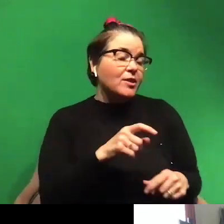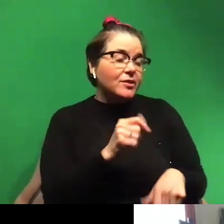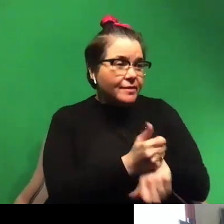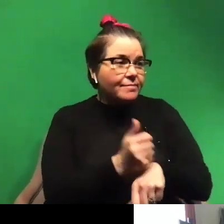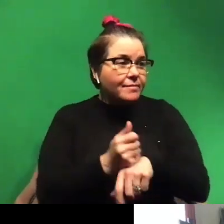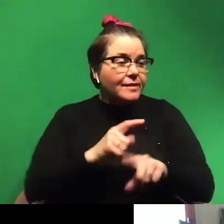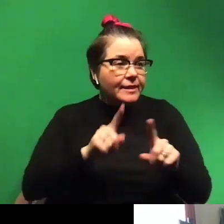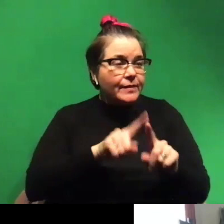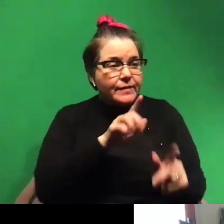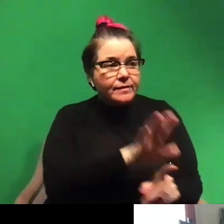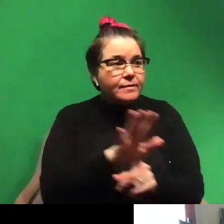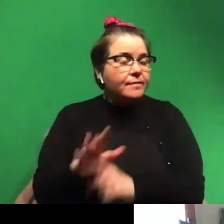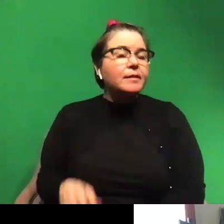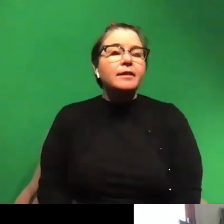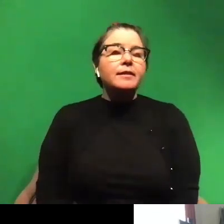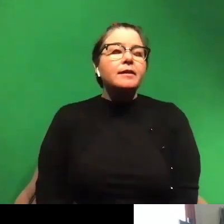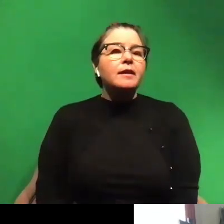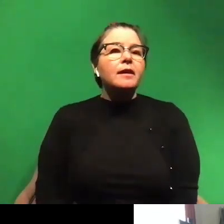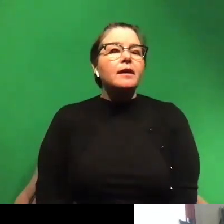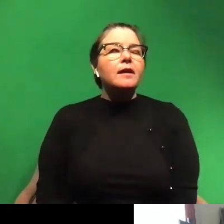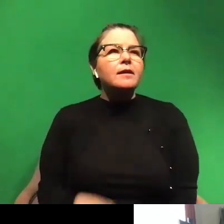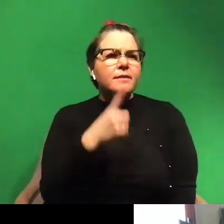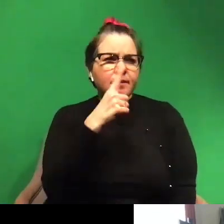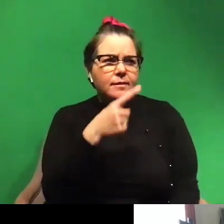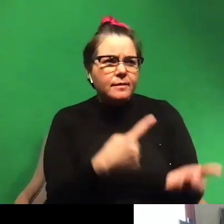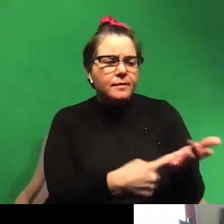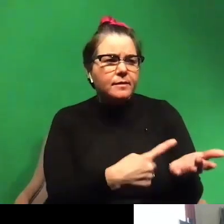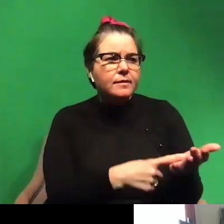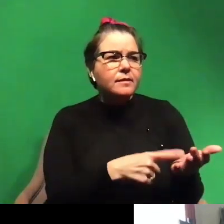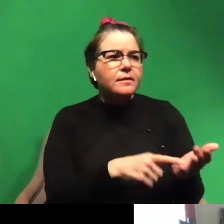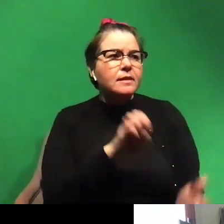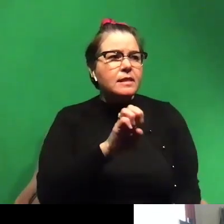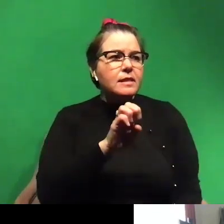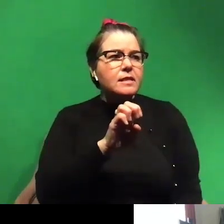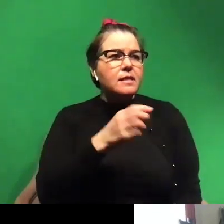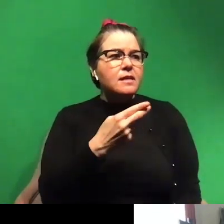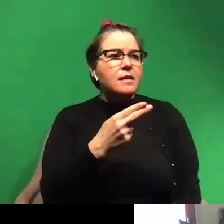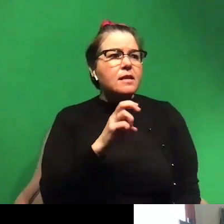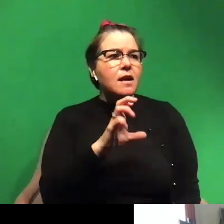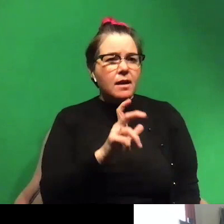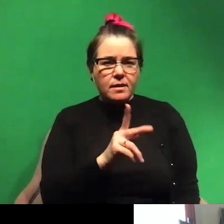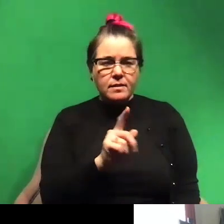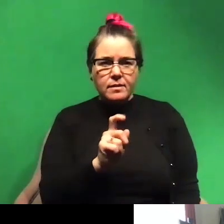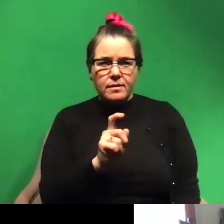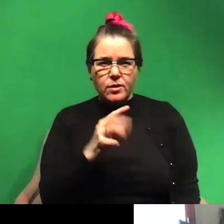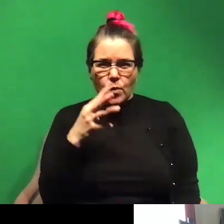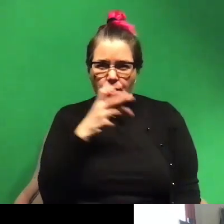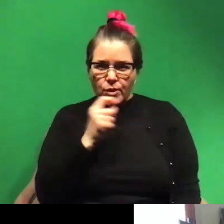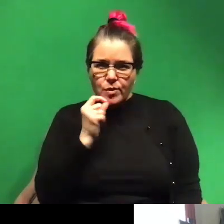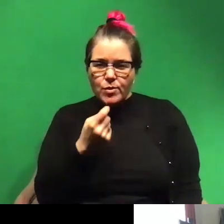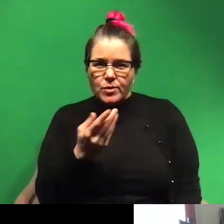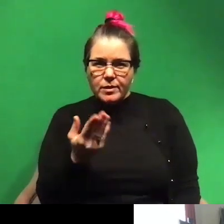things. Can we talk about EHEC? It's so weird and so cool.